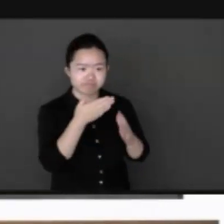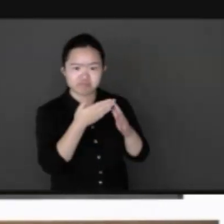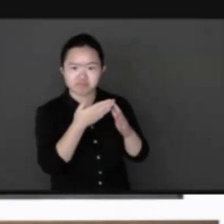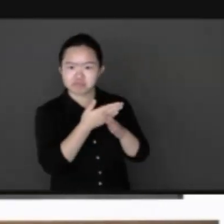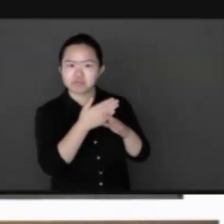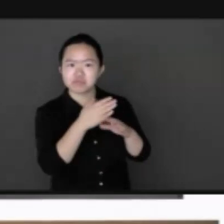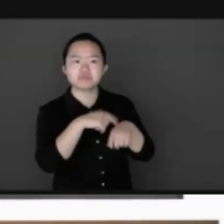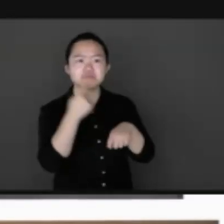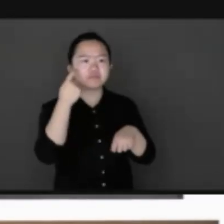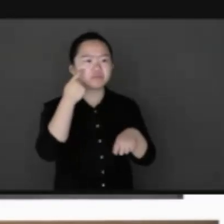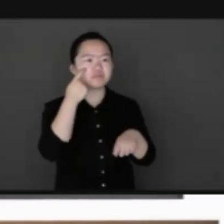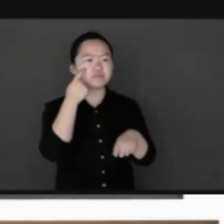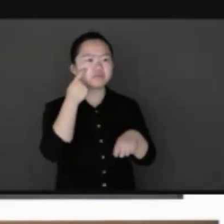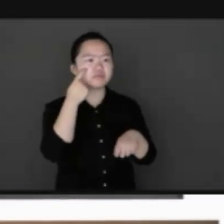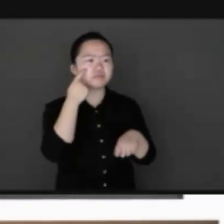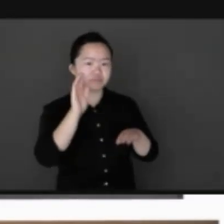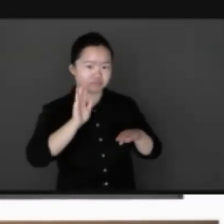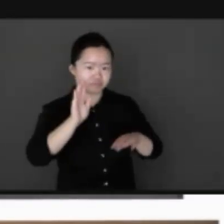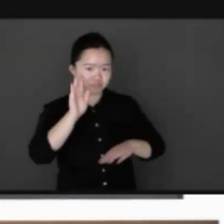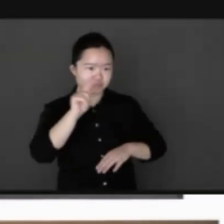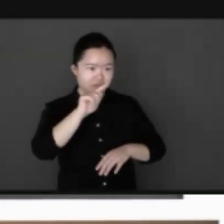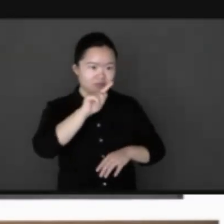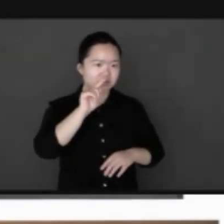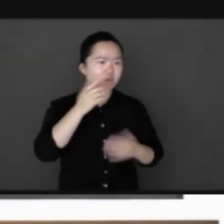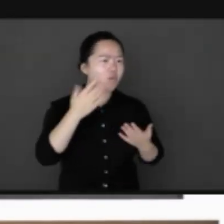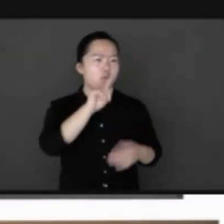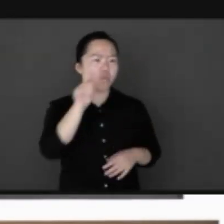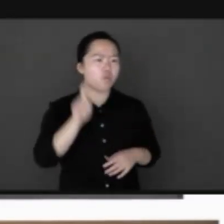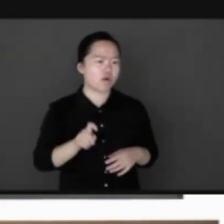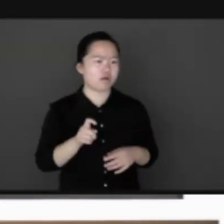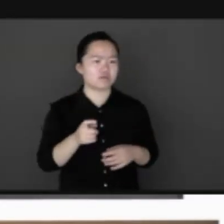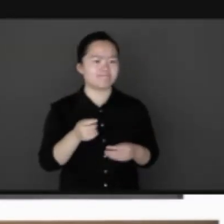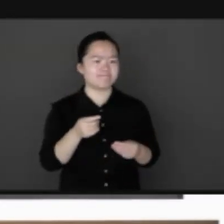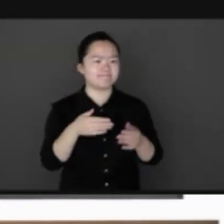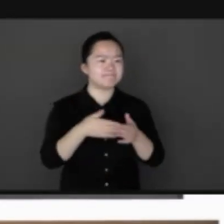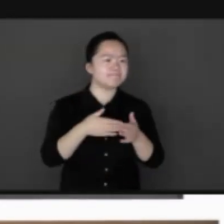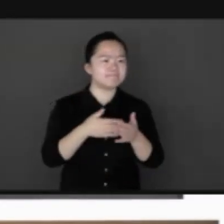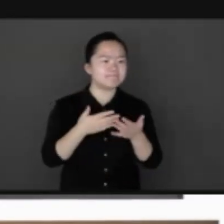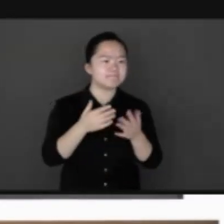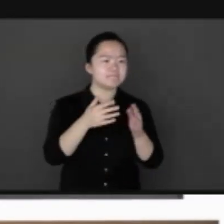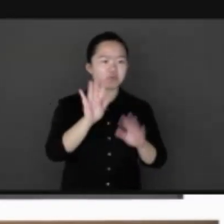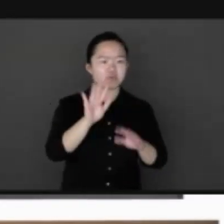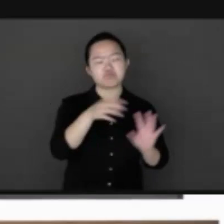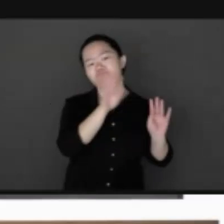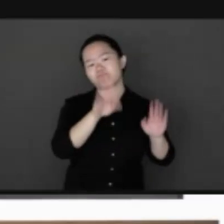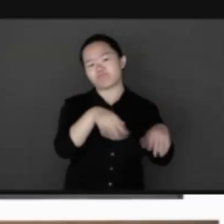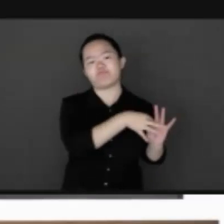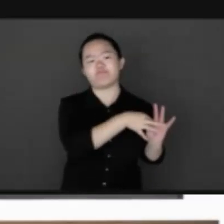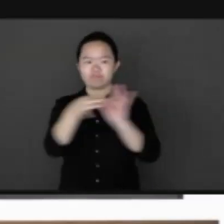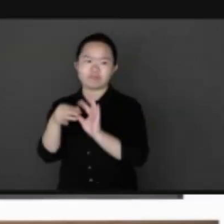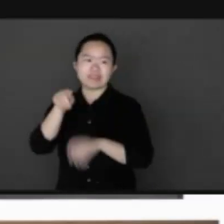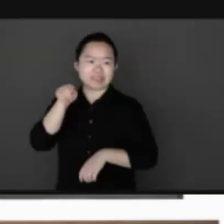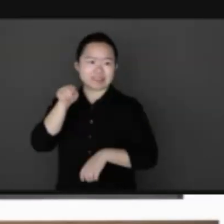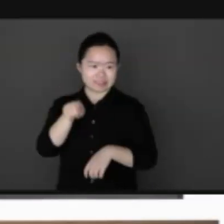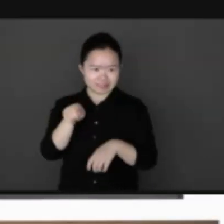Or it's just a delay in moving forward, maybe. So why is it relevant, or what does it apply to? It's